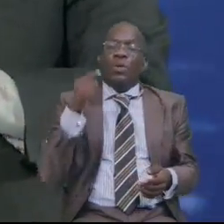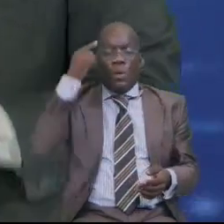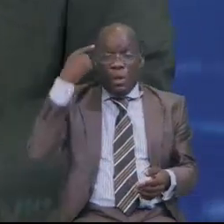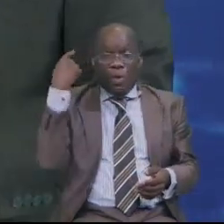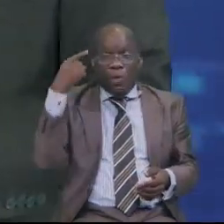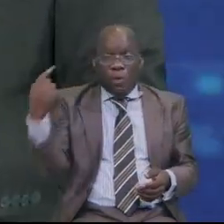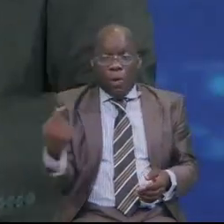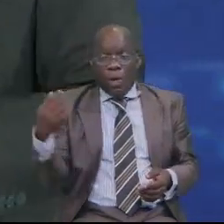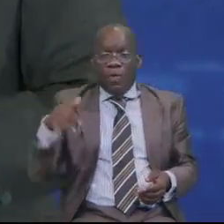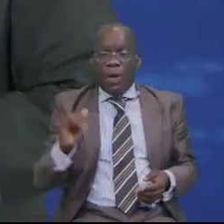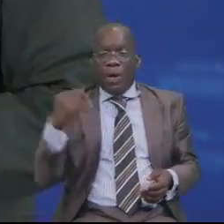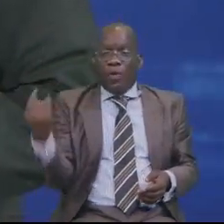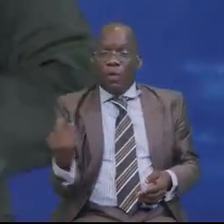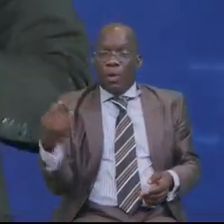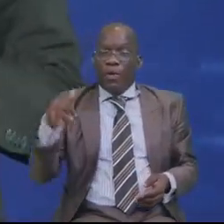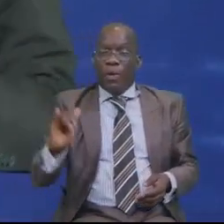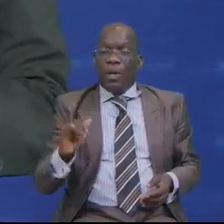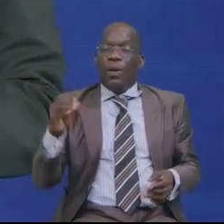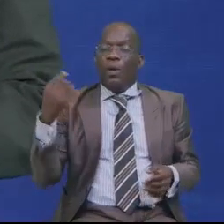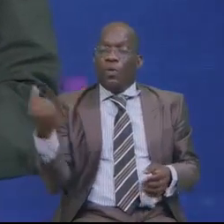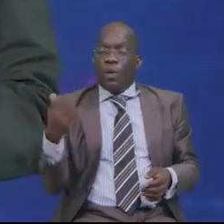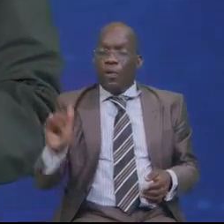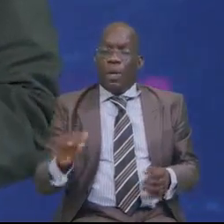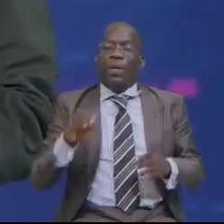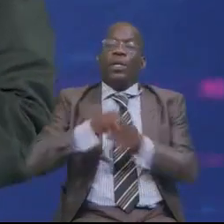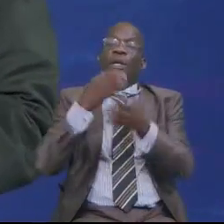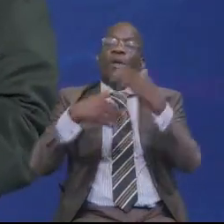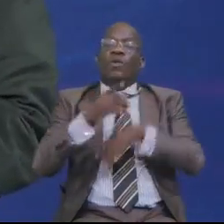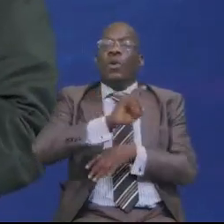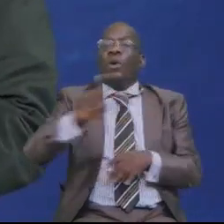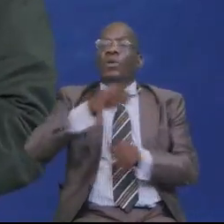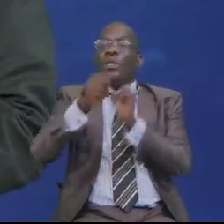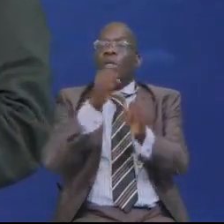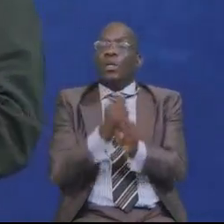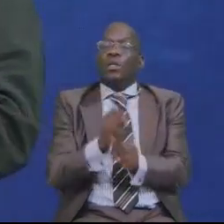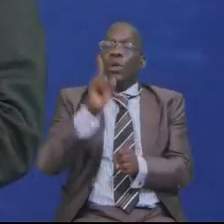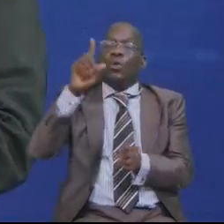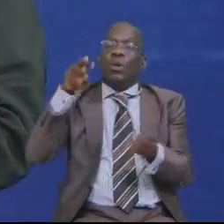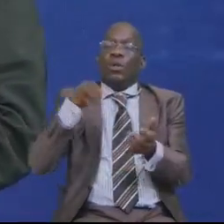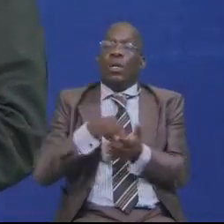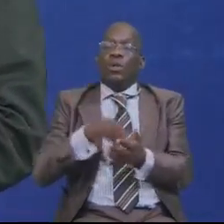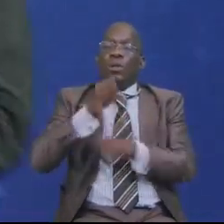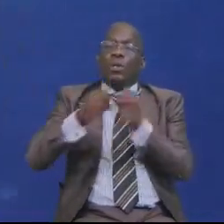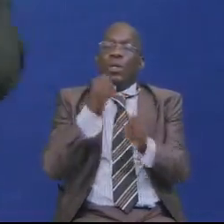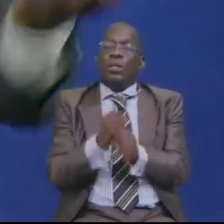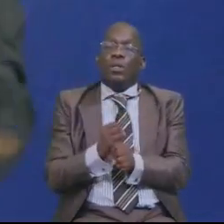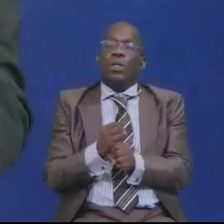forever, forever in heaven, 100 years, 1,000 years,